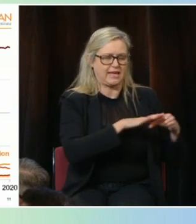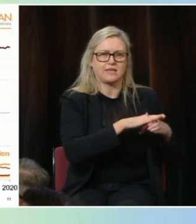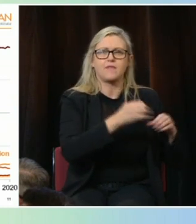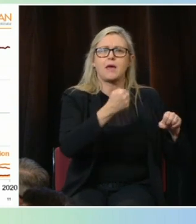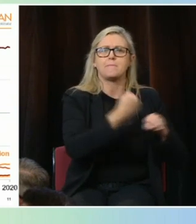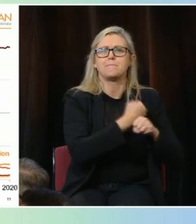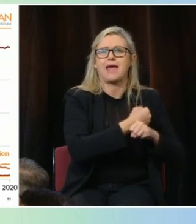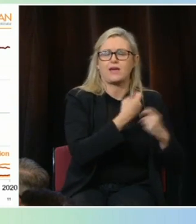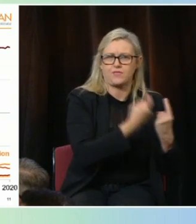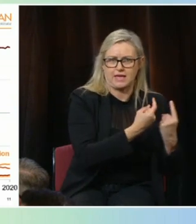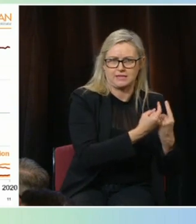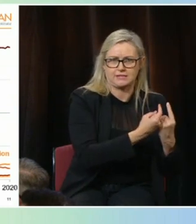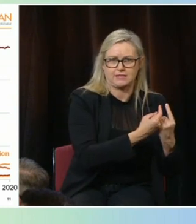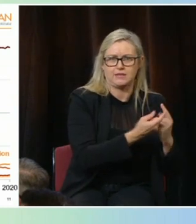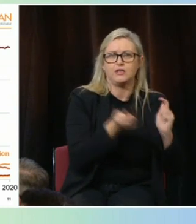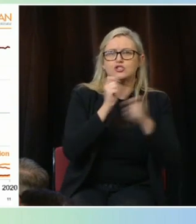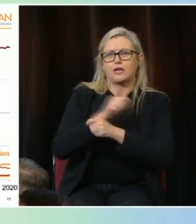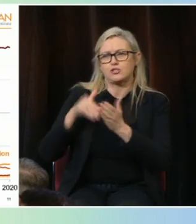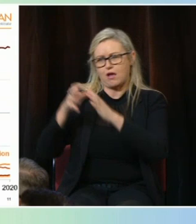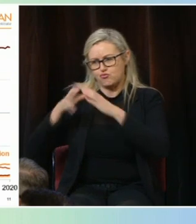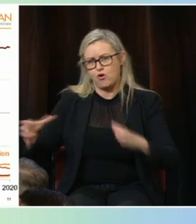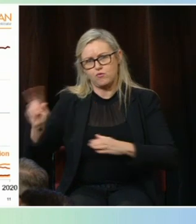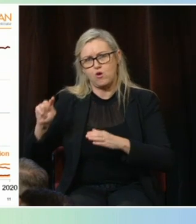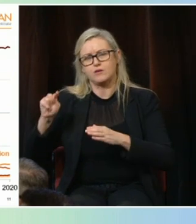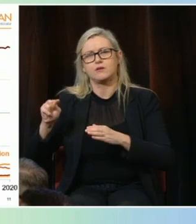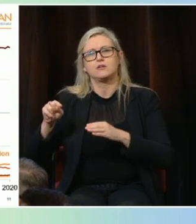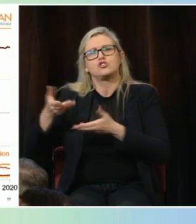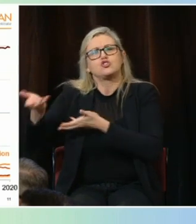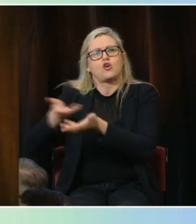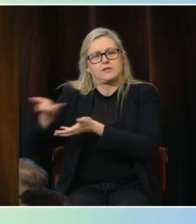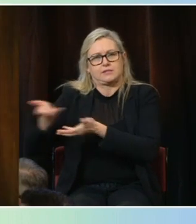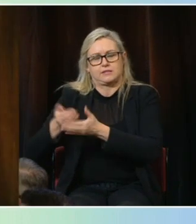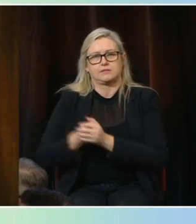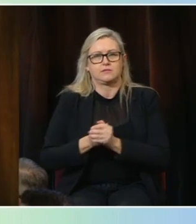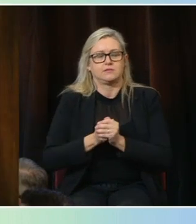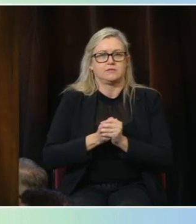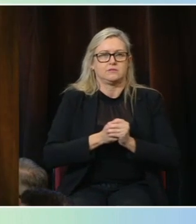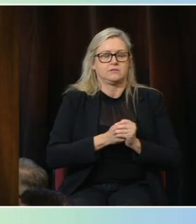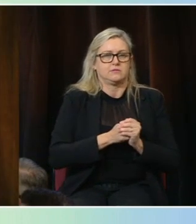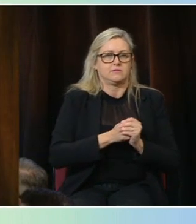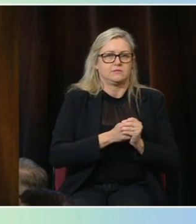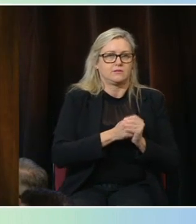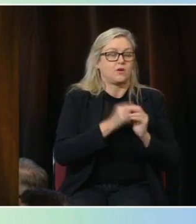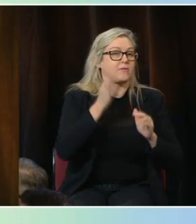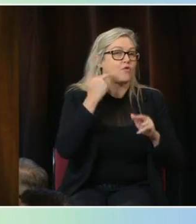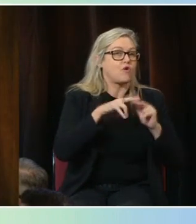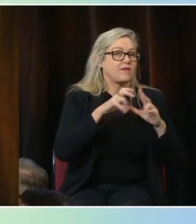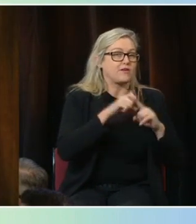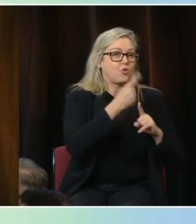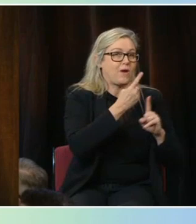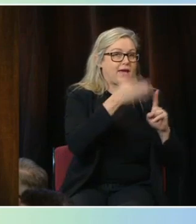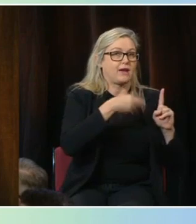economy that mainly makes services at the time of federation one in four Australians was employed in